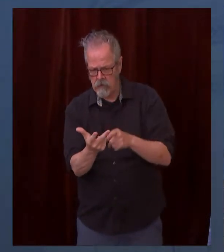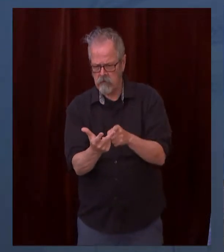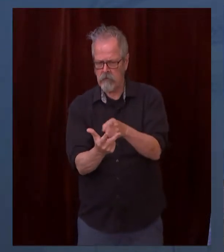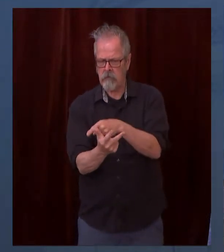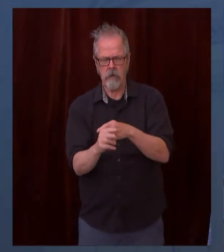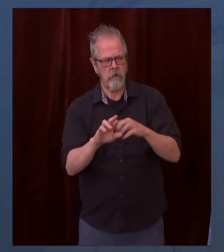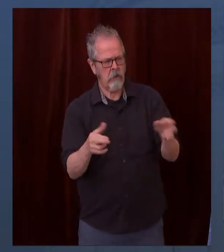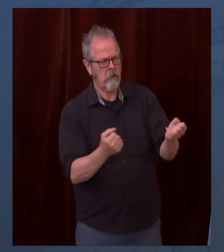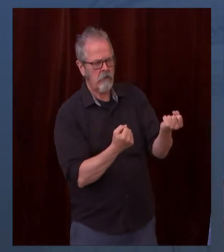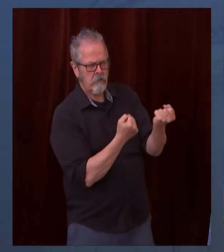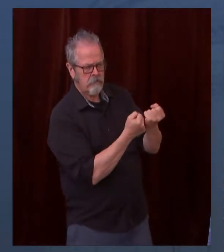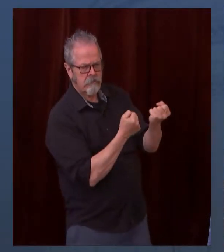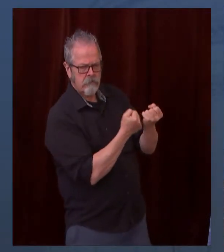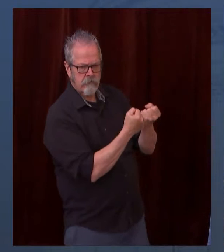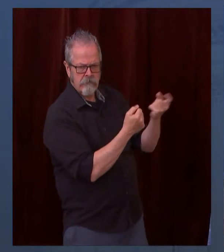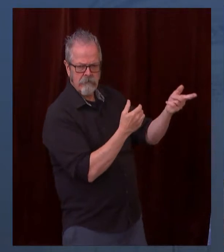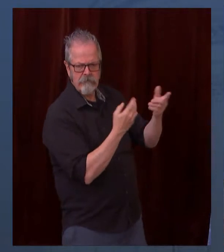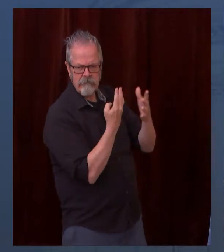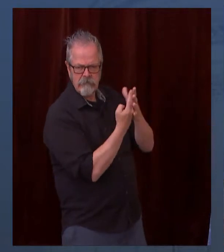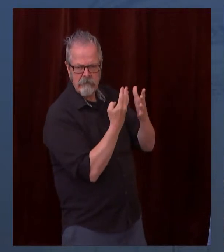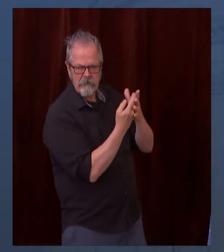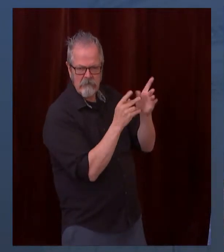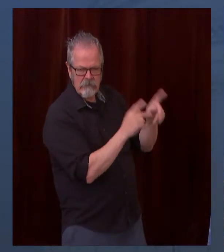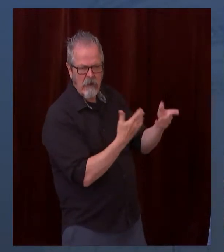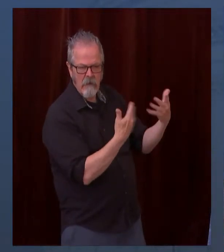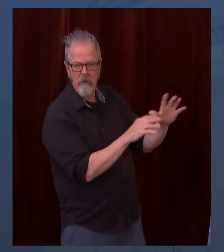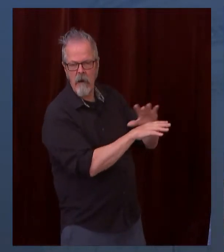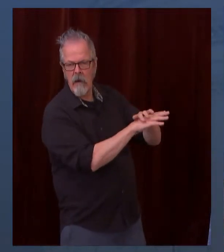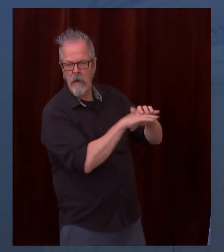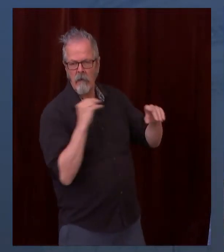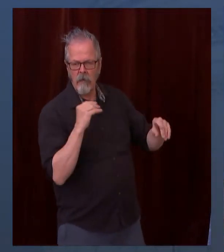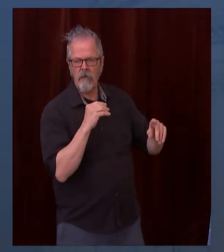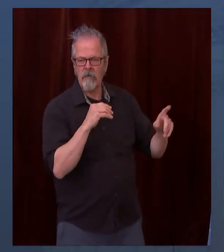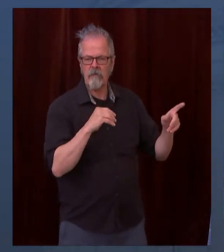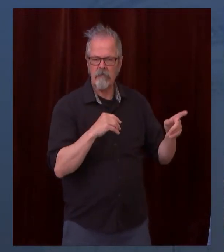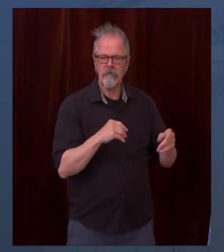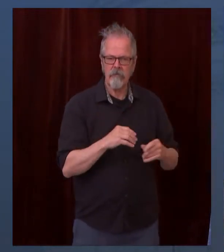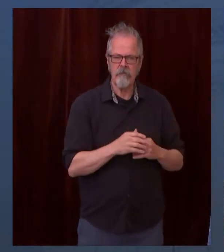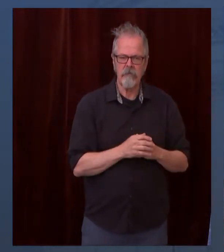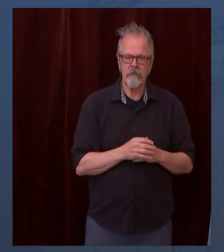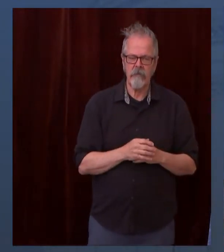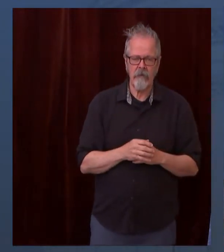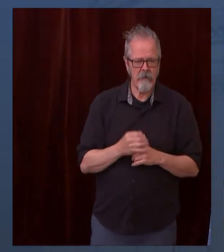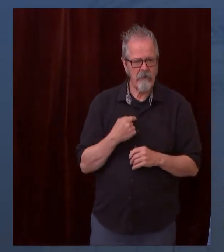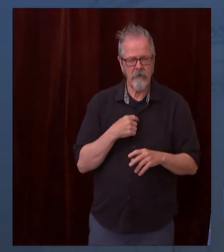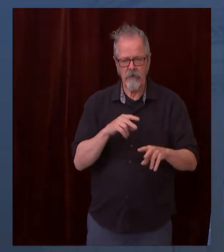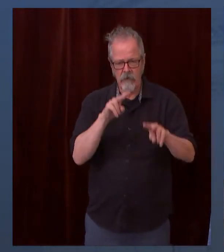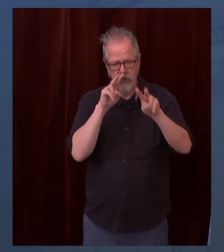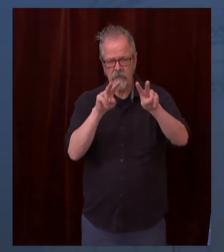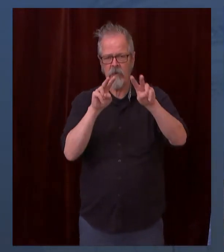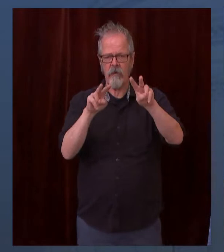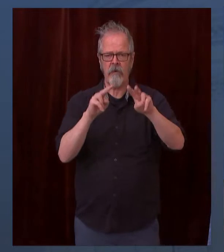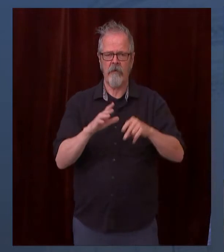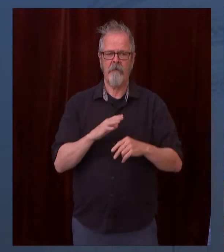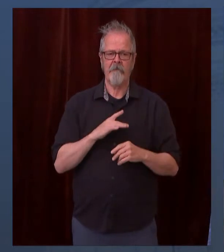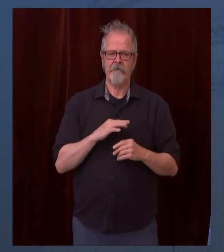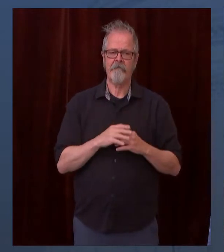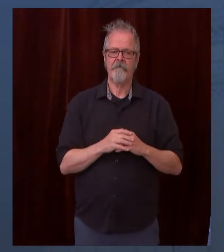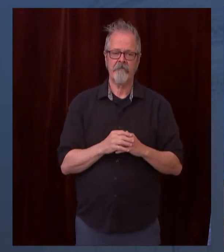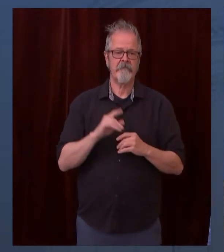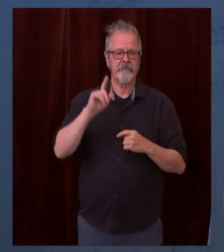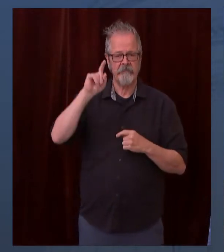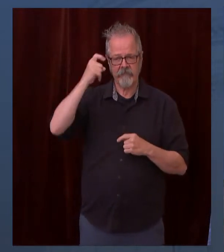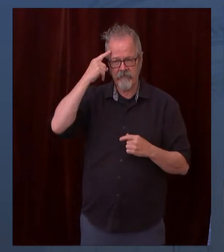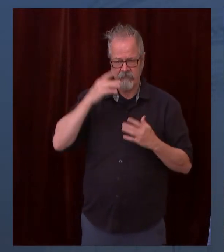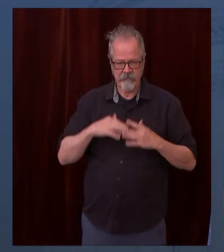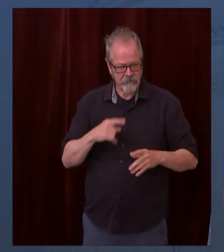Thank you, Cheryl, for stepping up to the plate here. And when Cheryl says stay home, that means don't come back. Don't come back to the Department of Corrections. We want